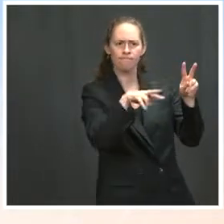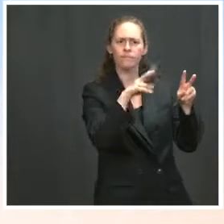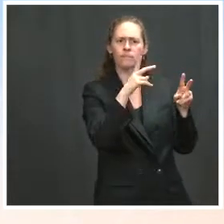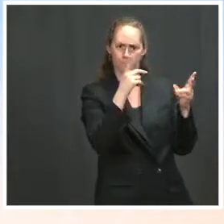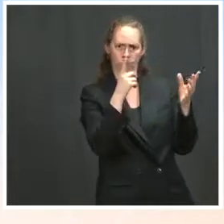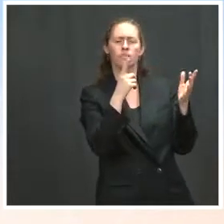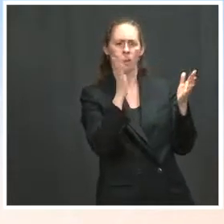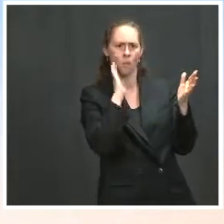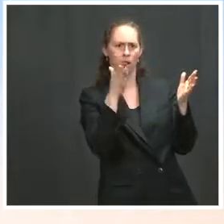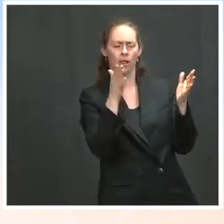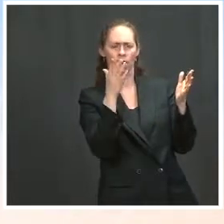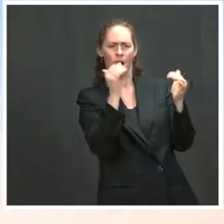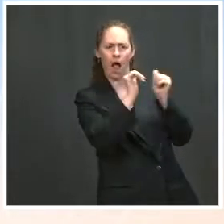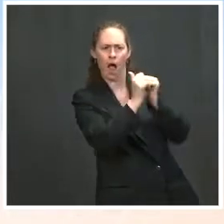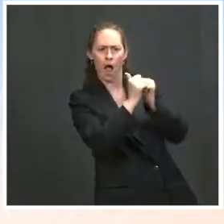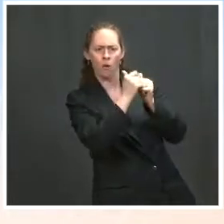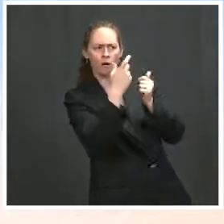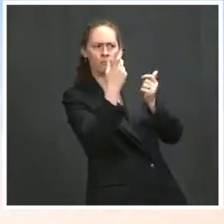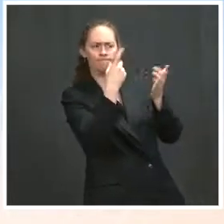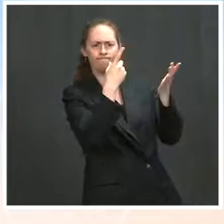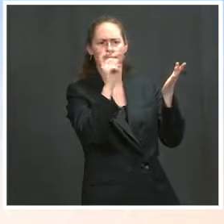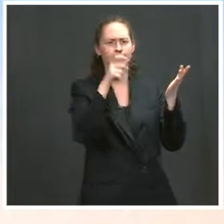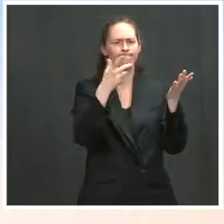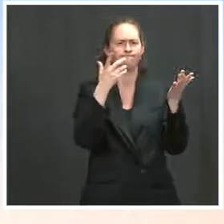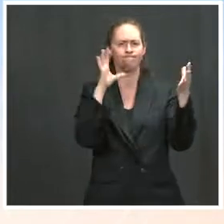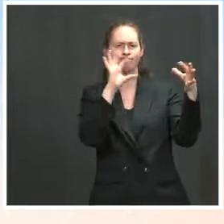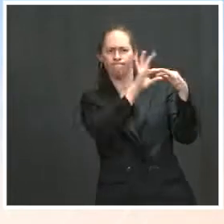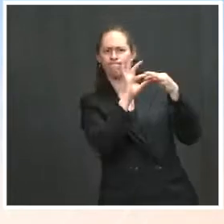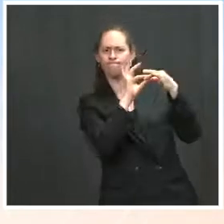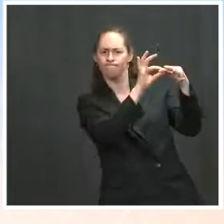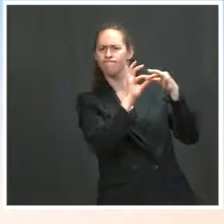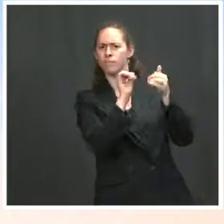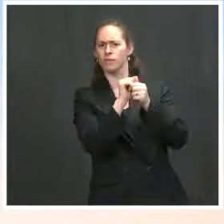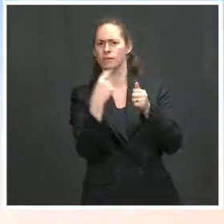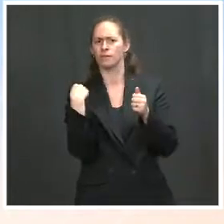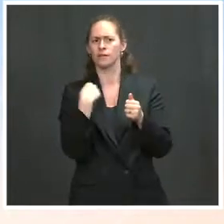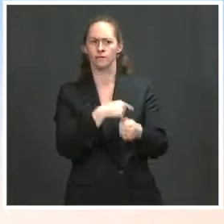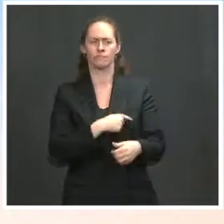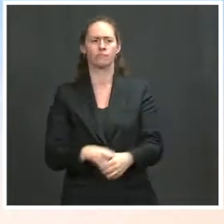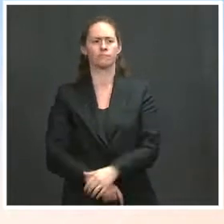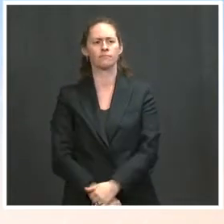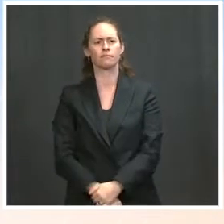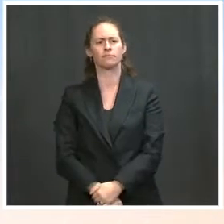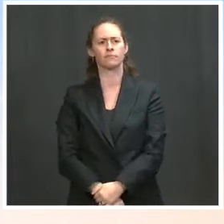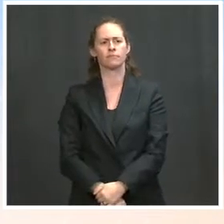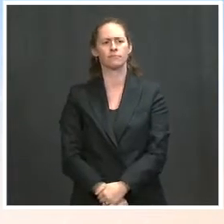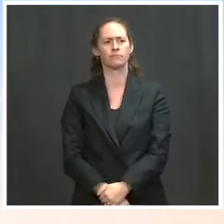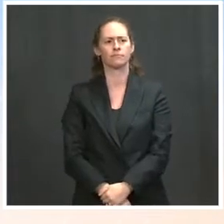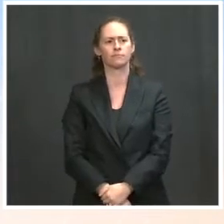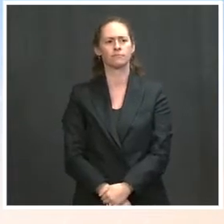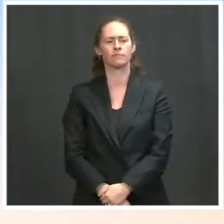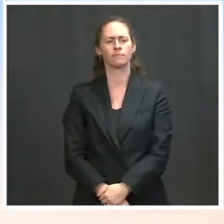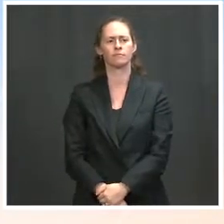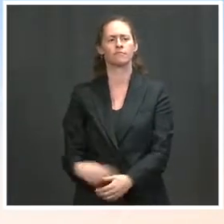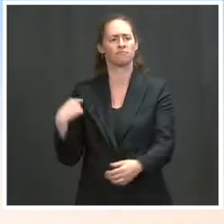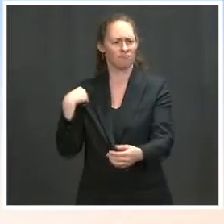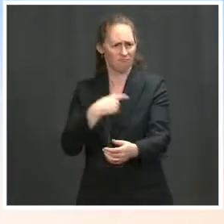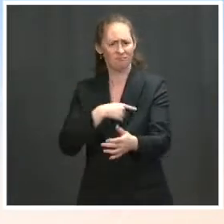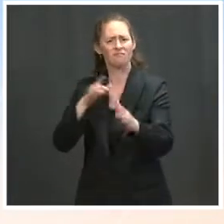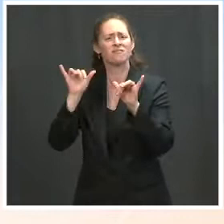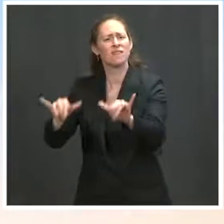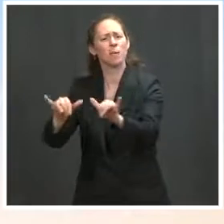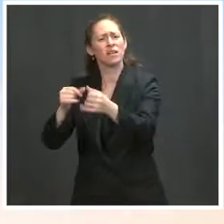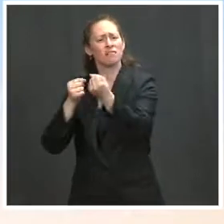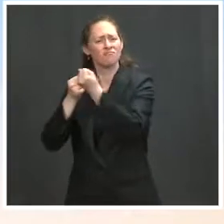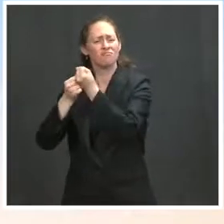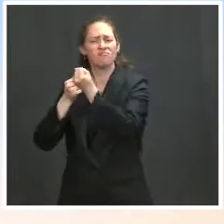develop. And the president proudly supports the U.S. athletes who have trained for these games and will be competing